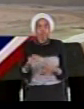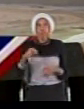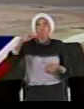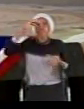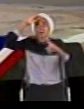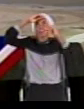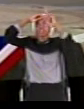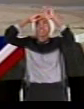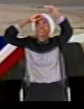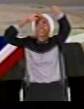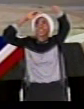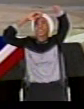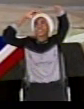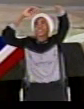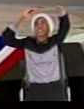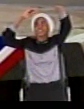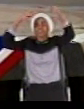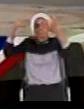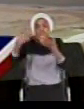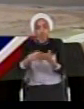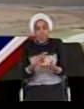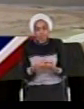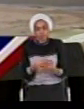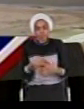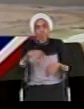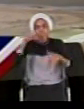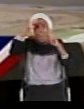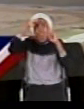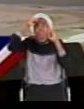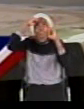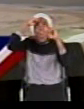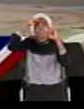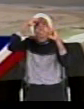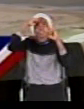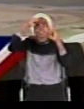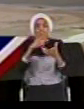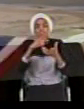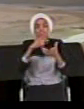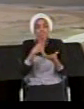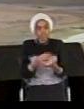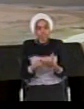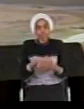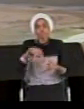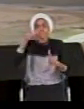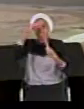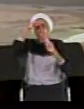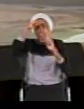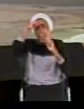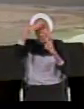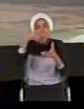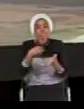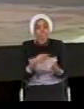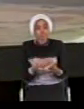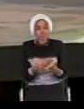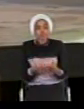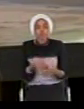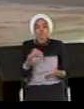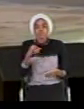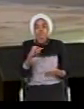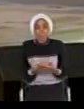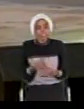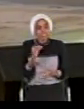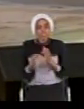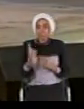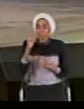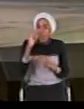his gospel. His gospel. His gospel. So that if God looks